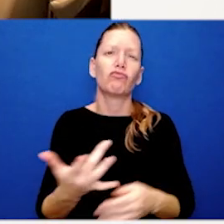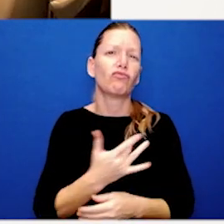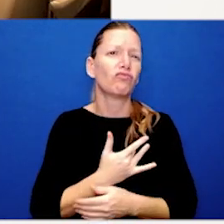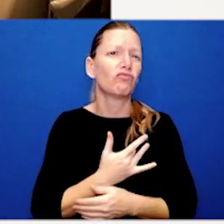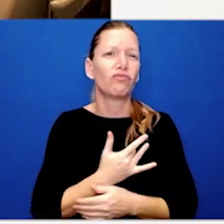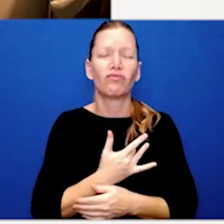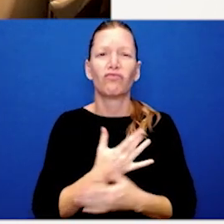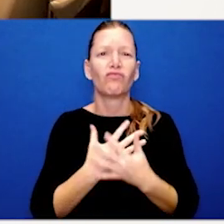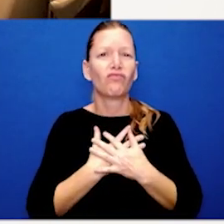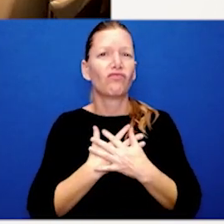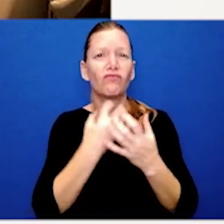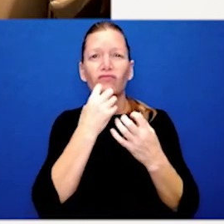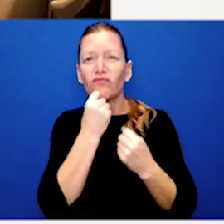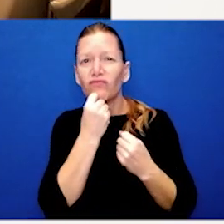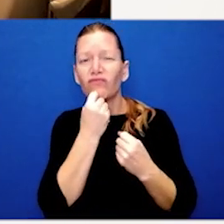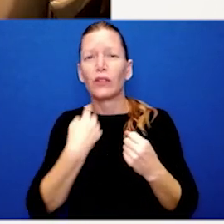dancers,